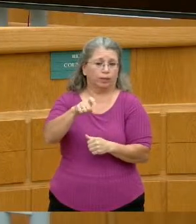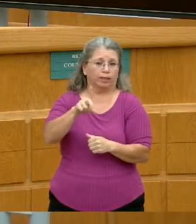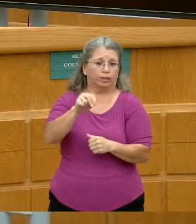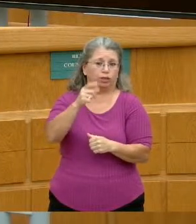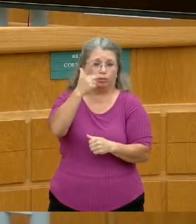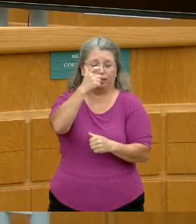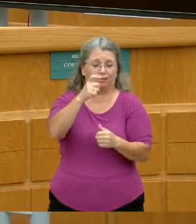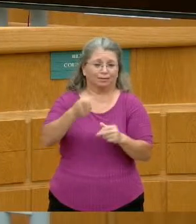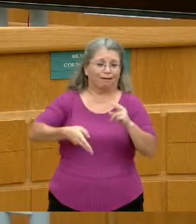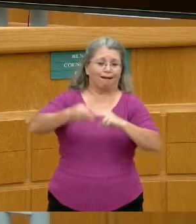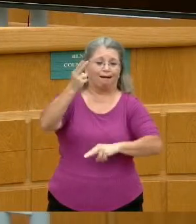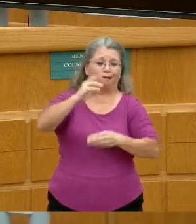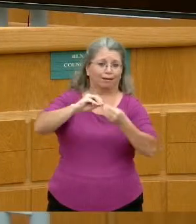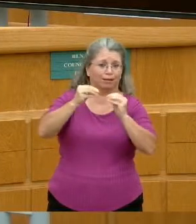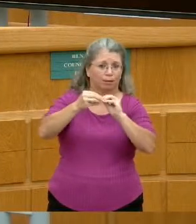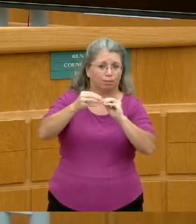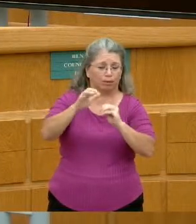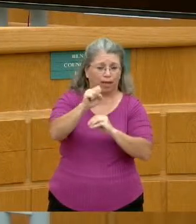is that we